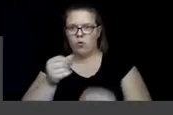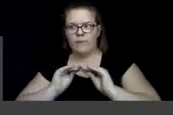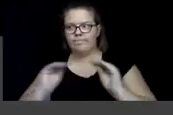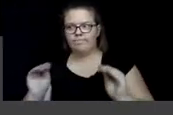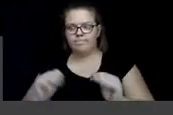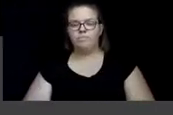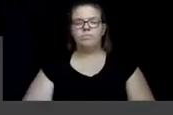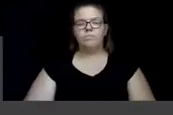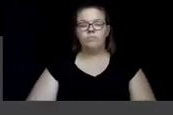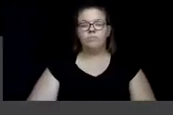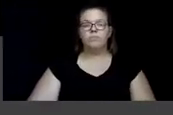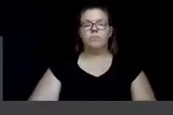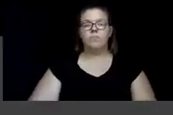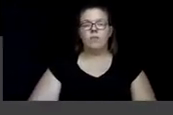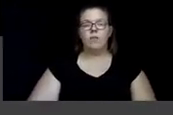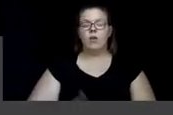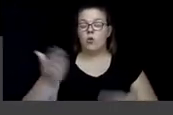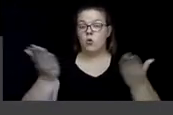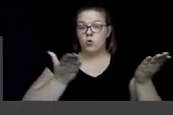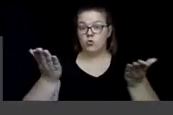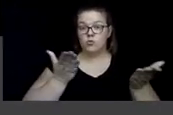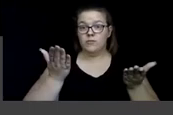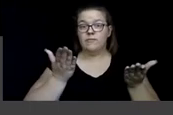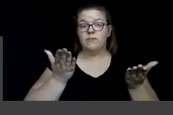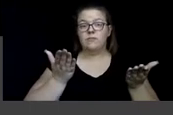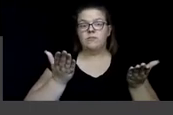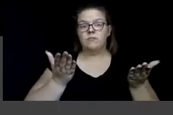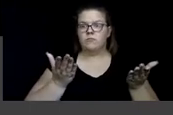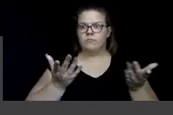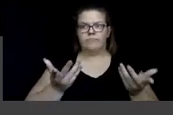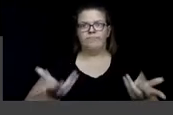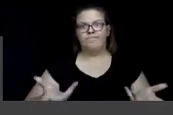The delivery of the services are all that